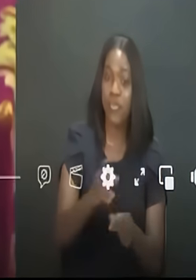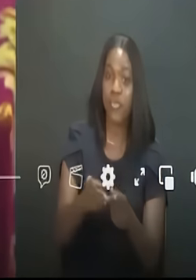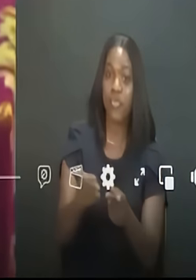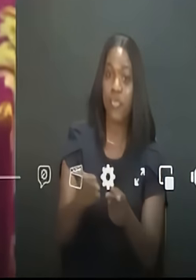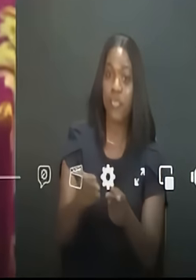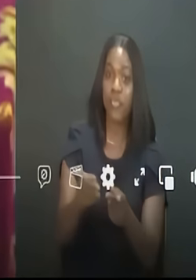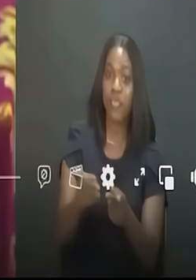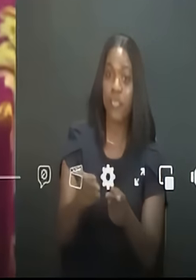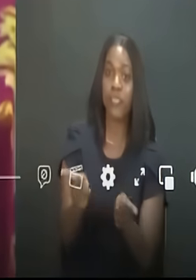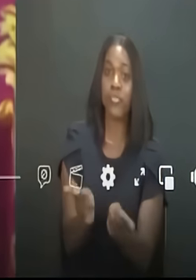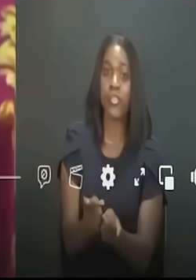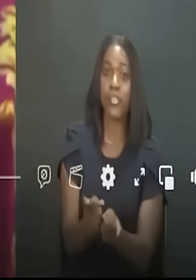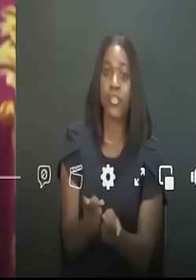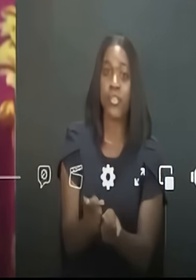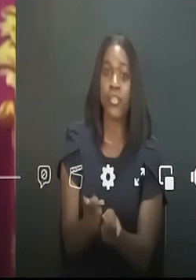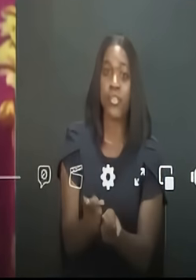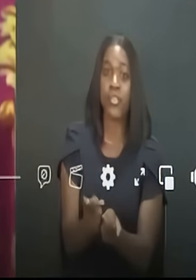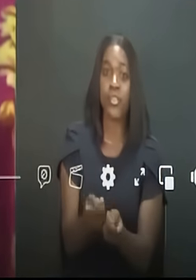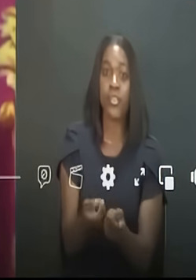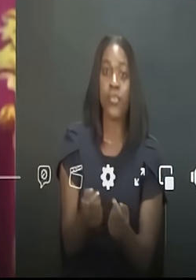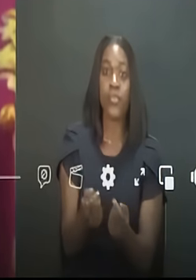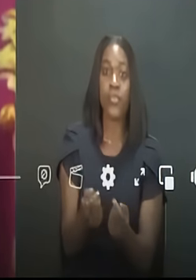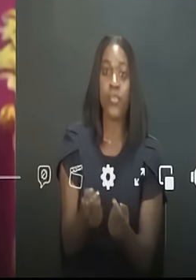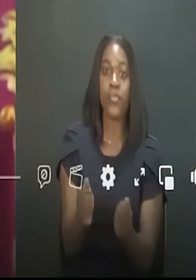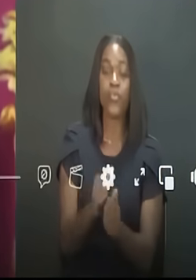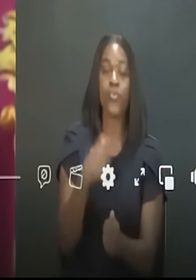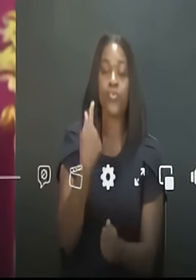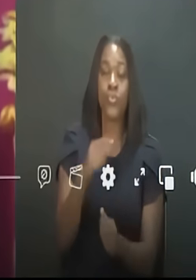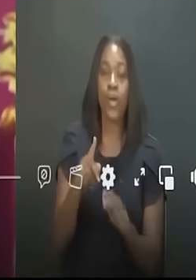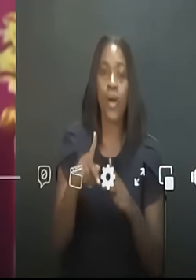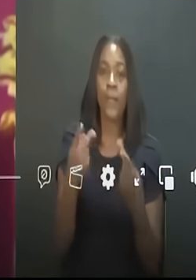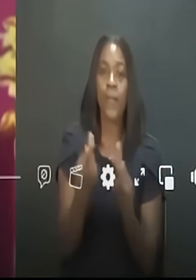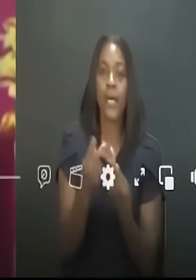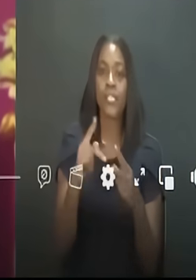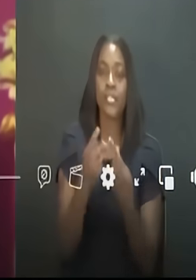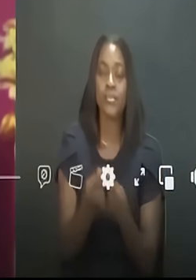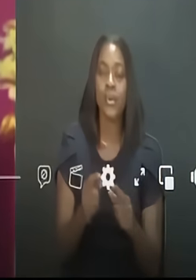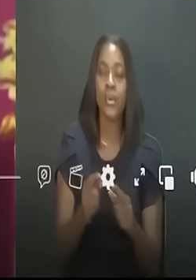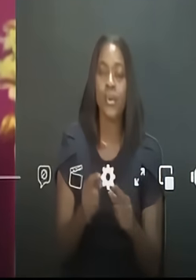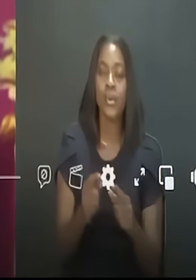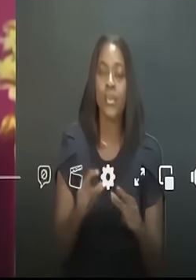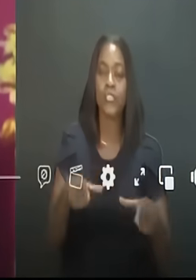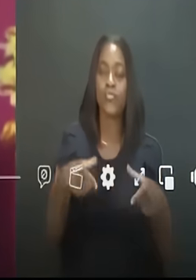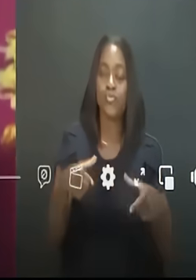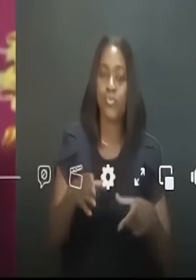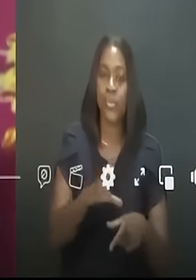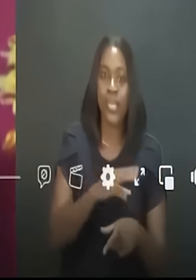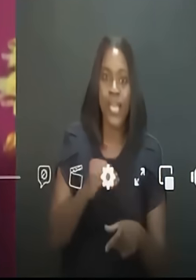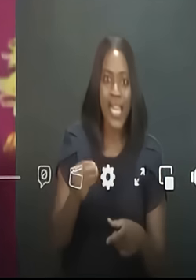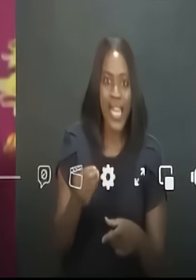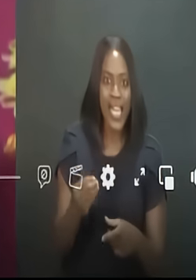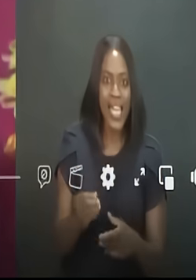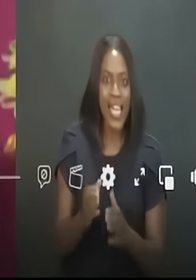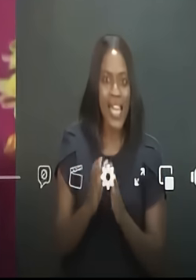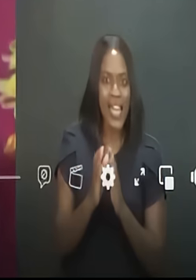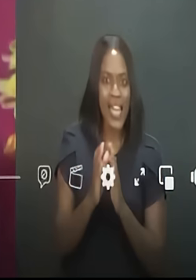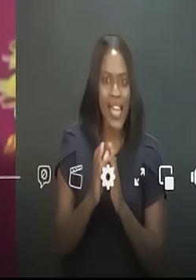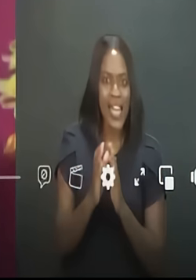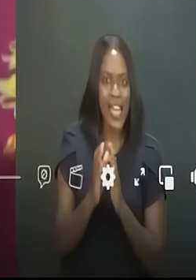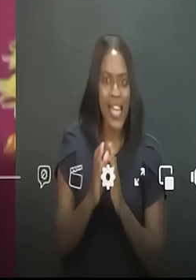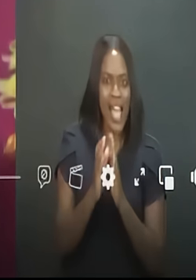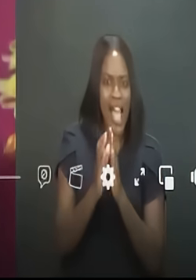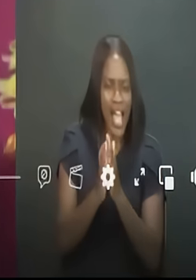and they were daring the NDC. They were daring the NDC to see if